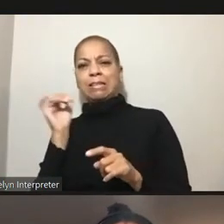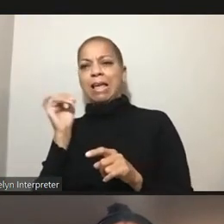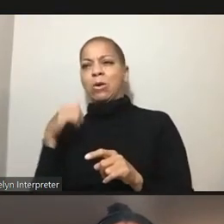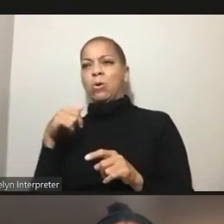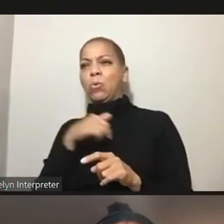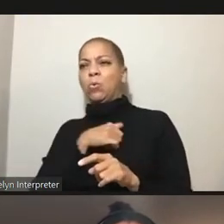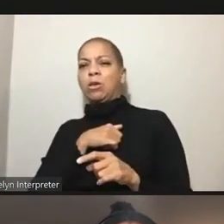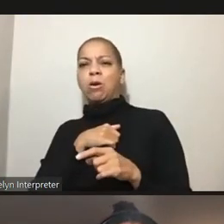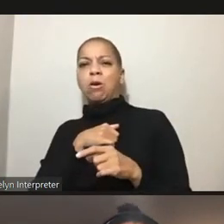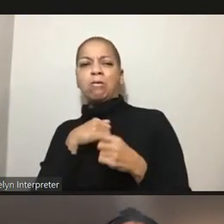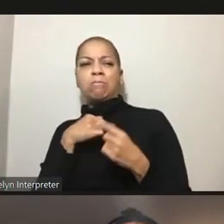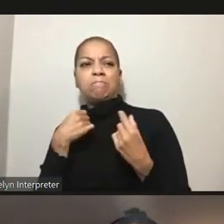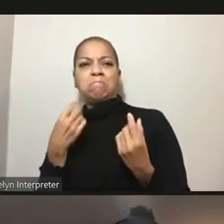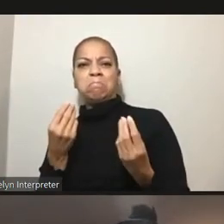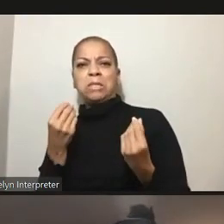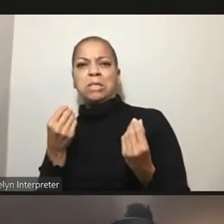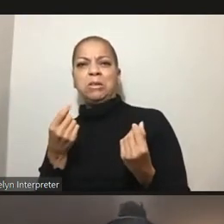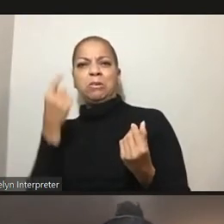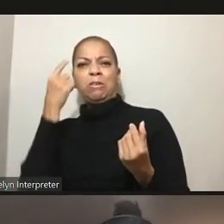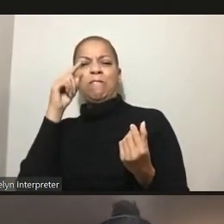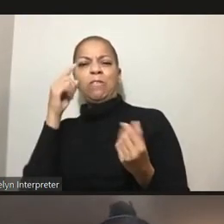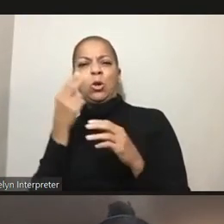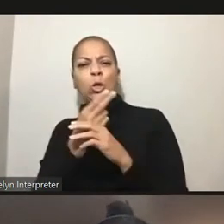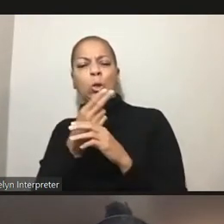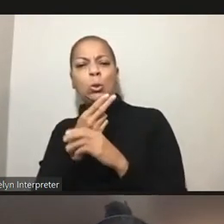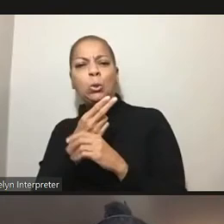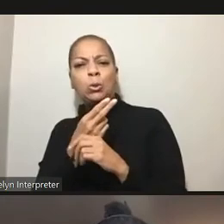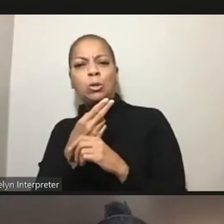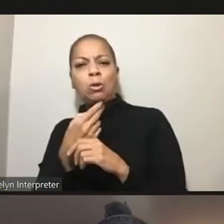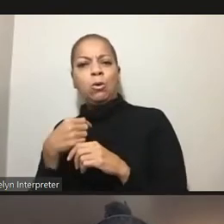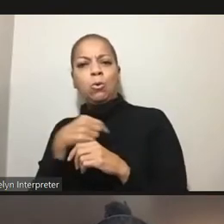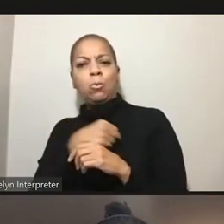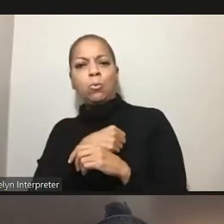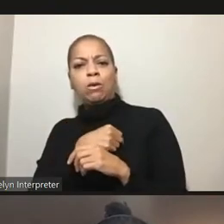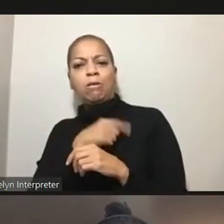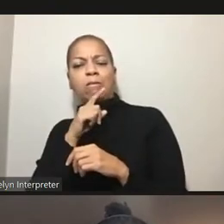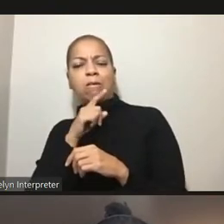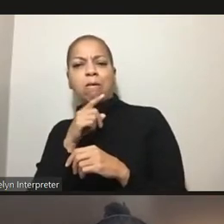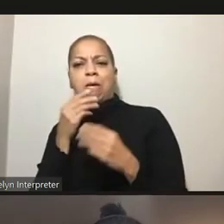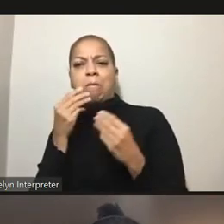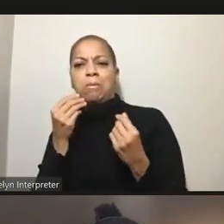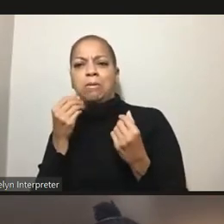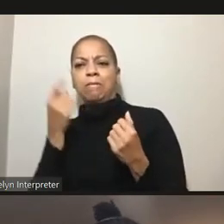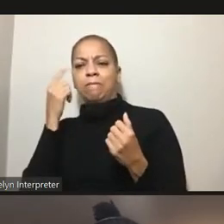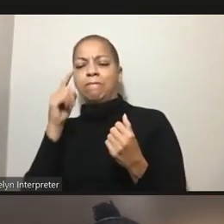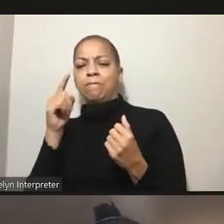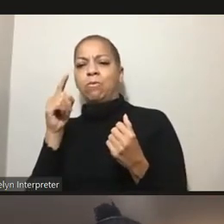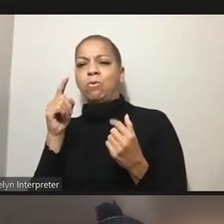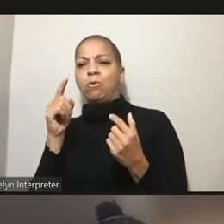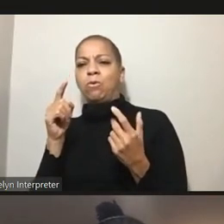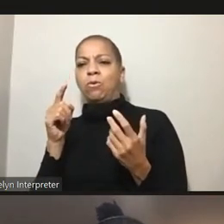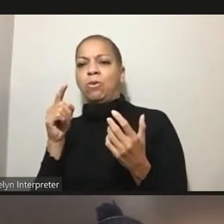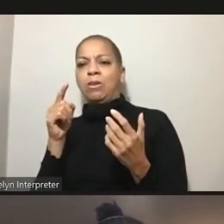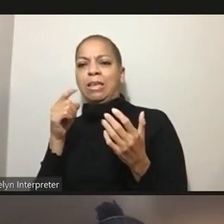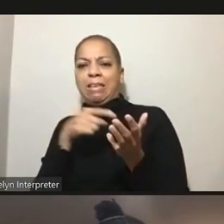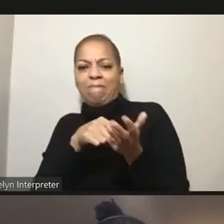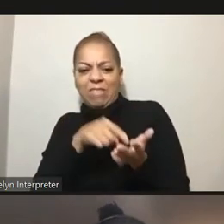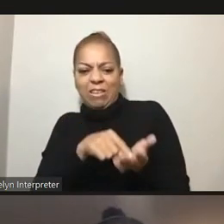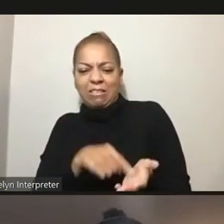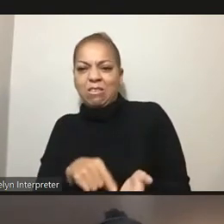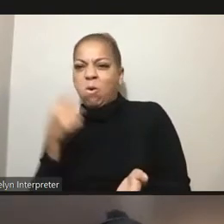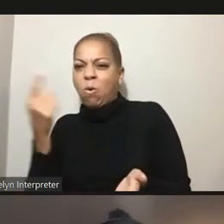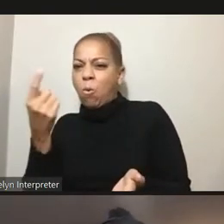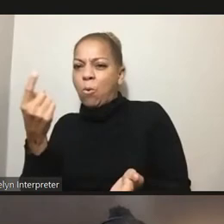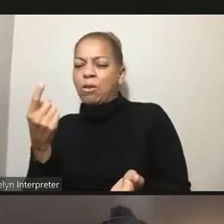for use. And we're a materiality for investigation. Always. Because